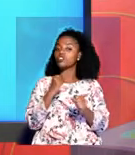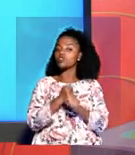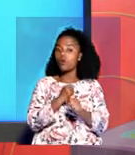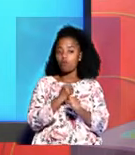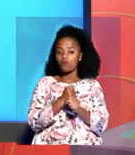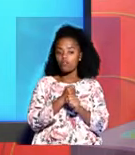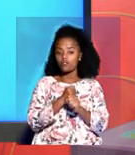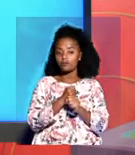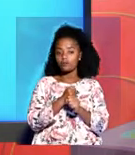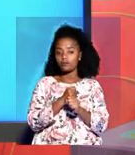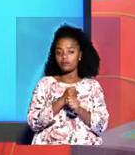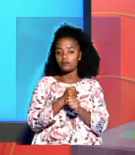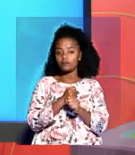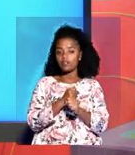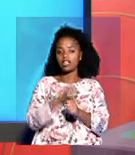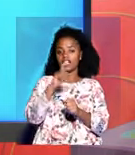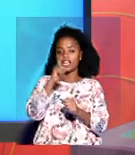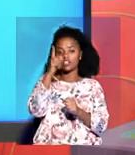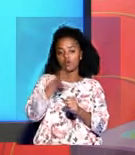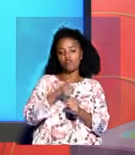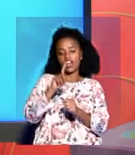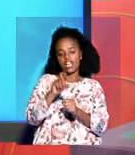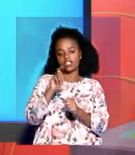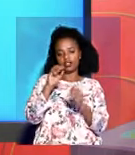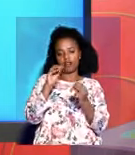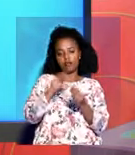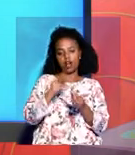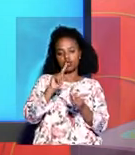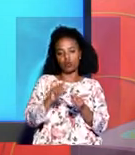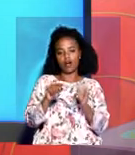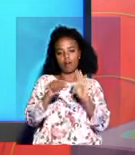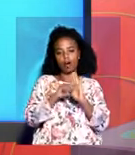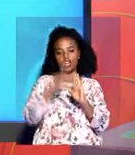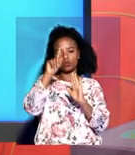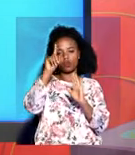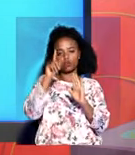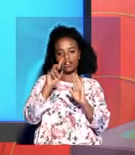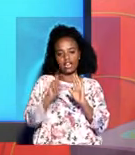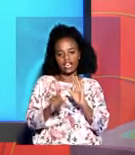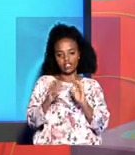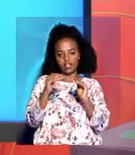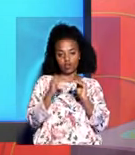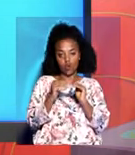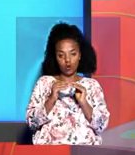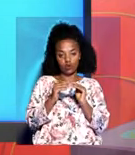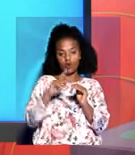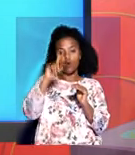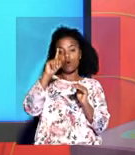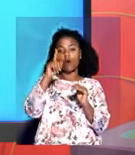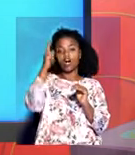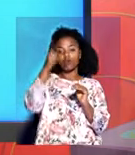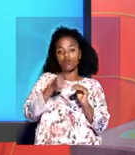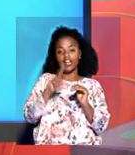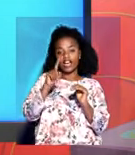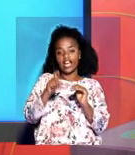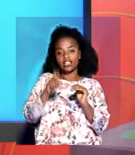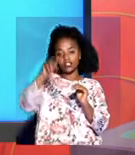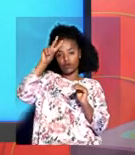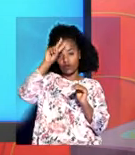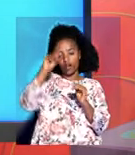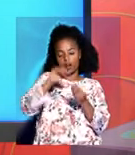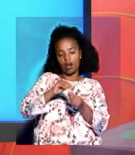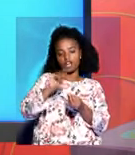solve x over x plus 1 minus 1 over x is equal to 1 over x